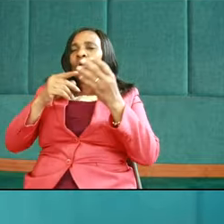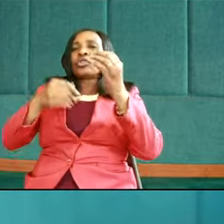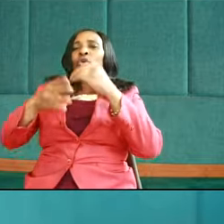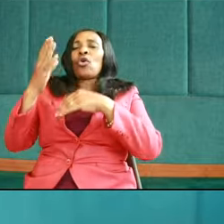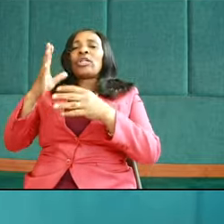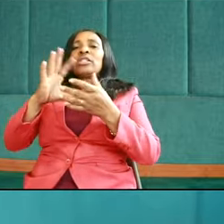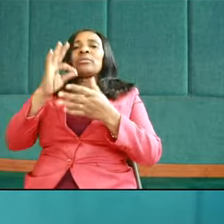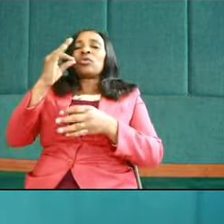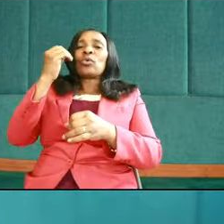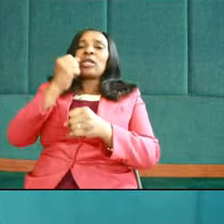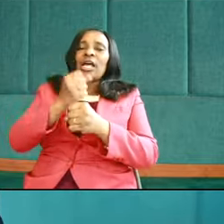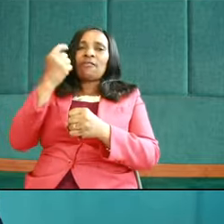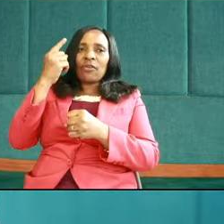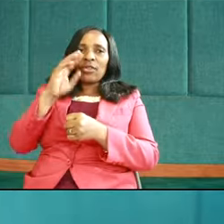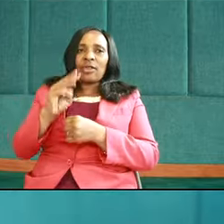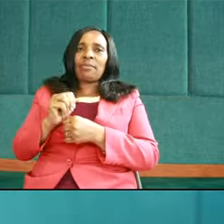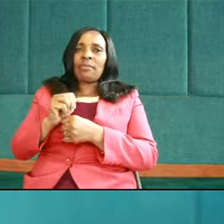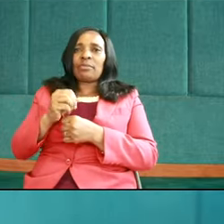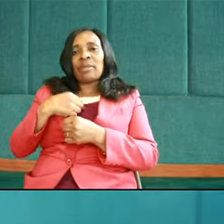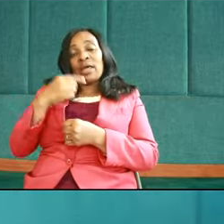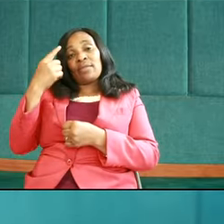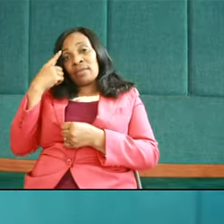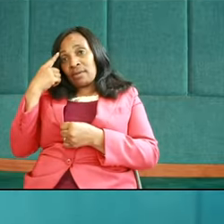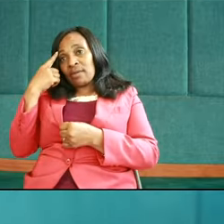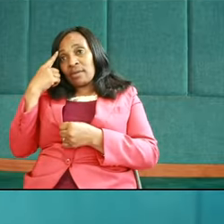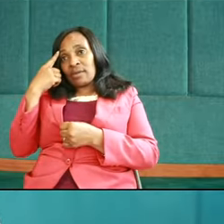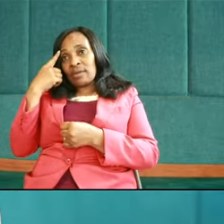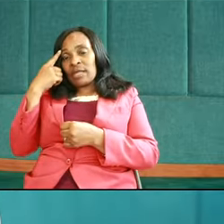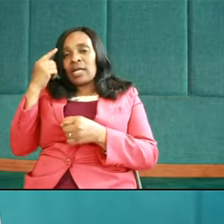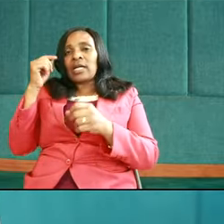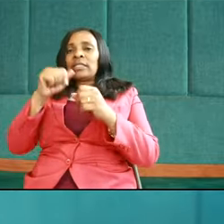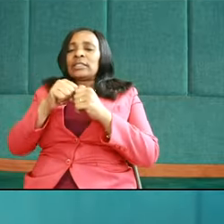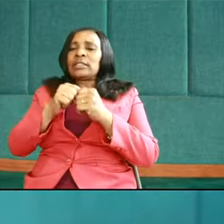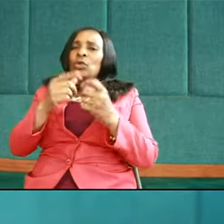has spiritually done for them. So I think the